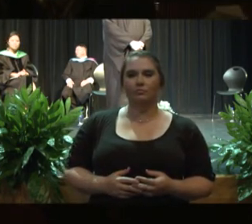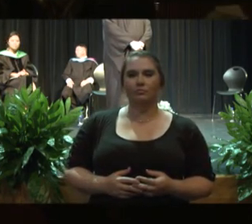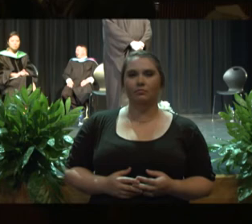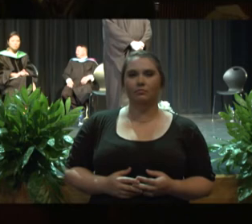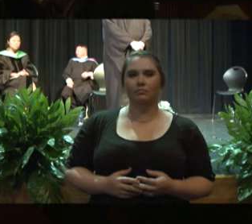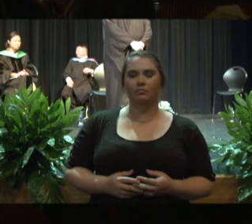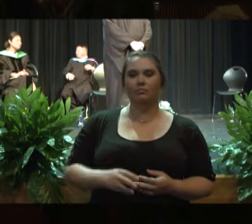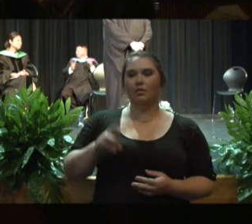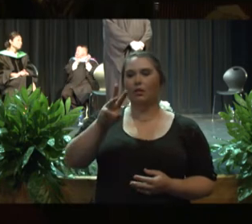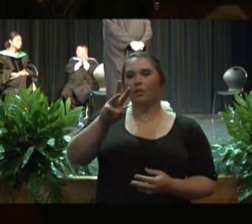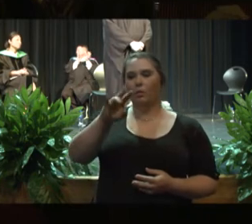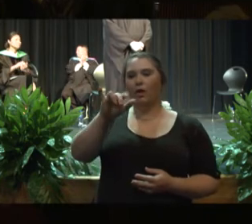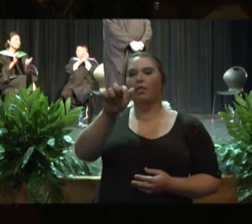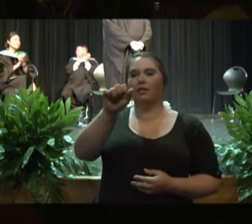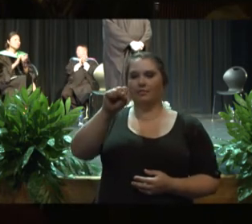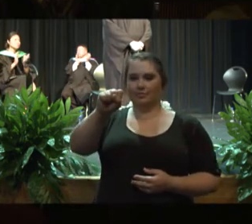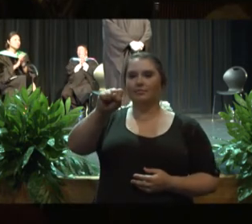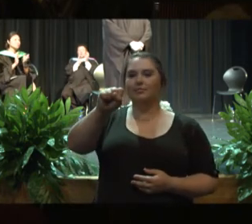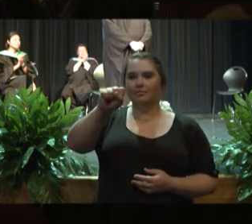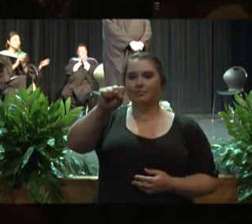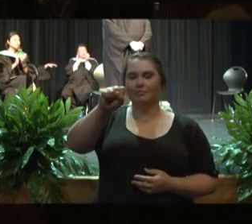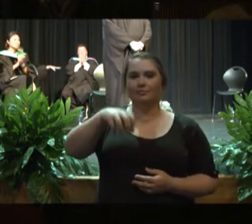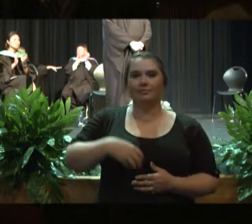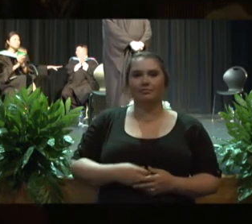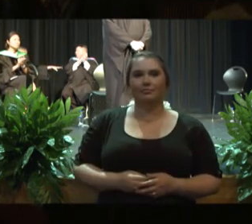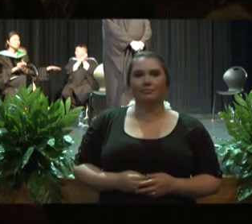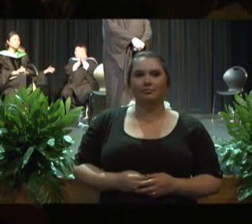Layla Marianne Willis.